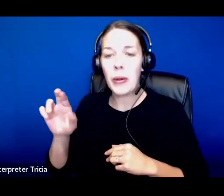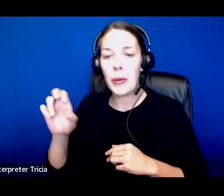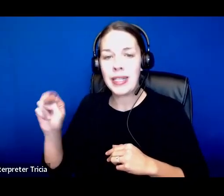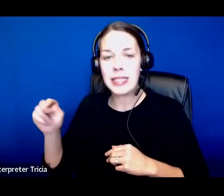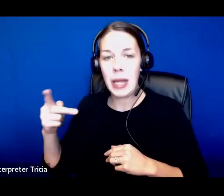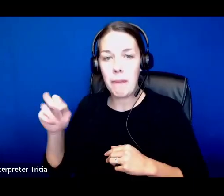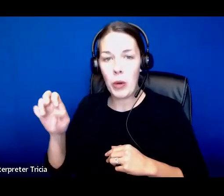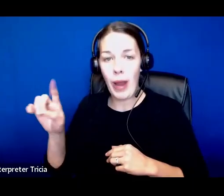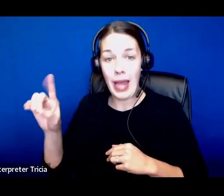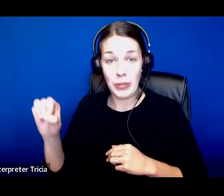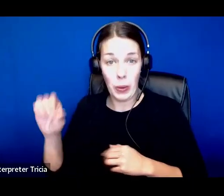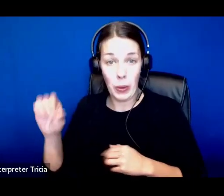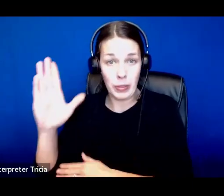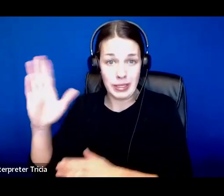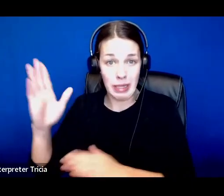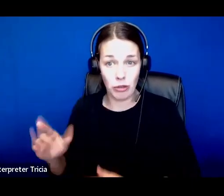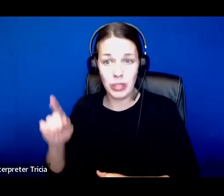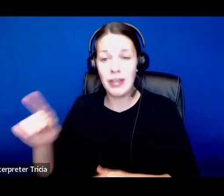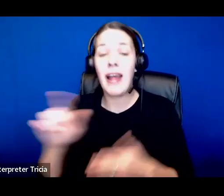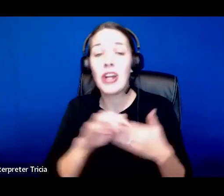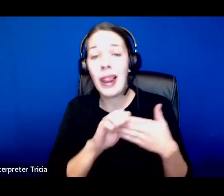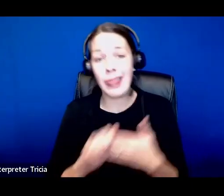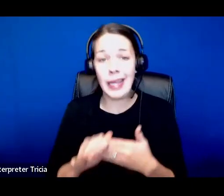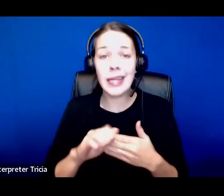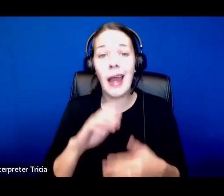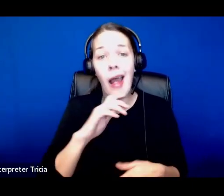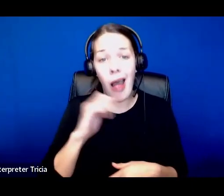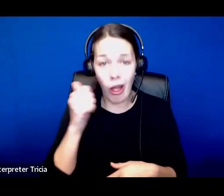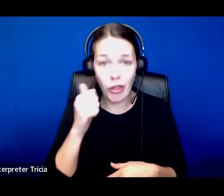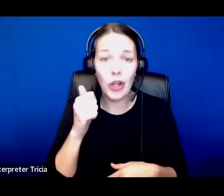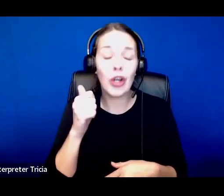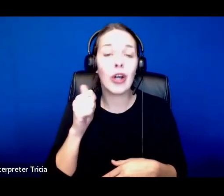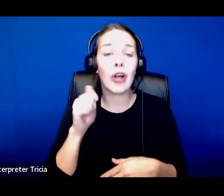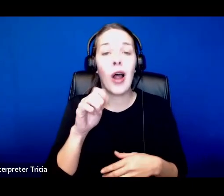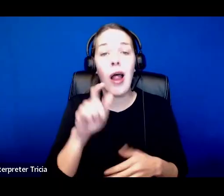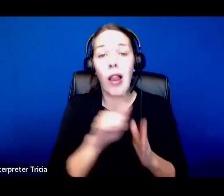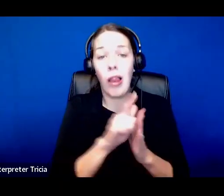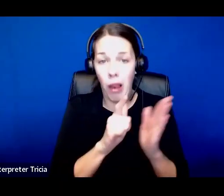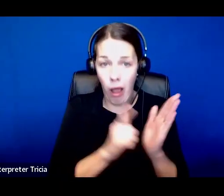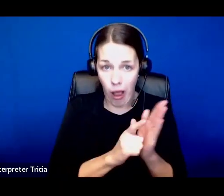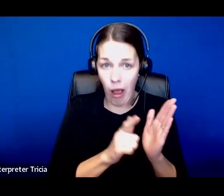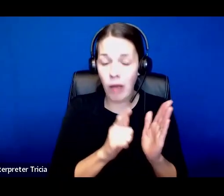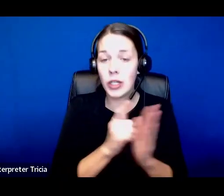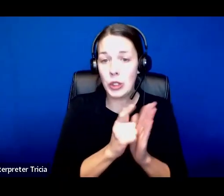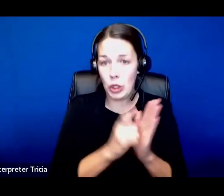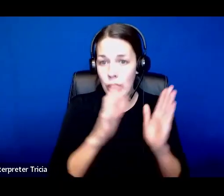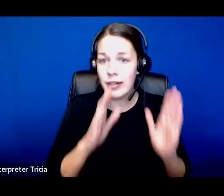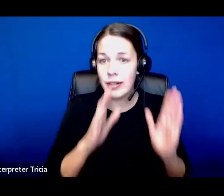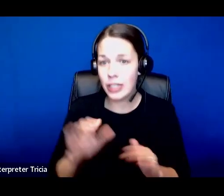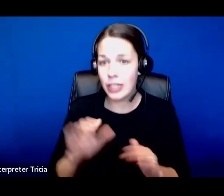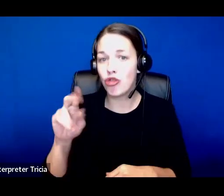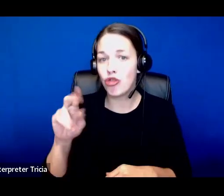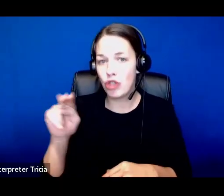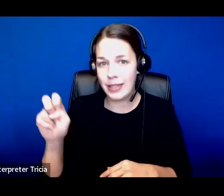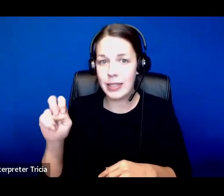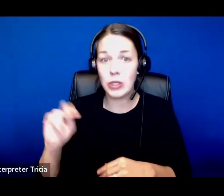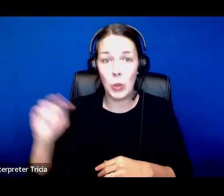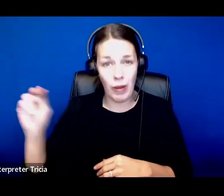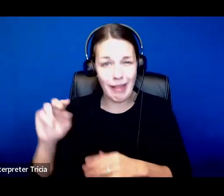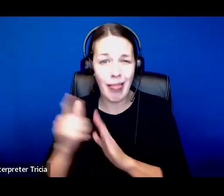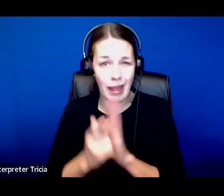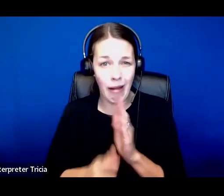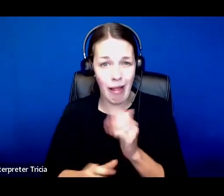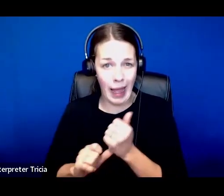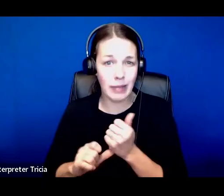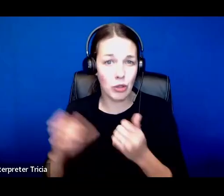Parendo. Kristin is the lead elder law attorney with Justice North, formerly Legal Aid Services of Northeastern Minnesota.